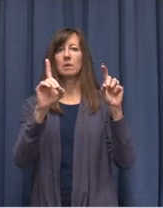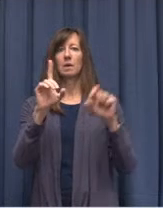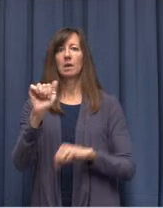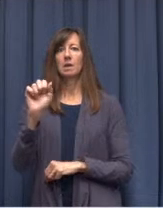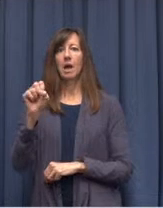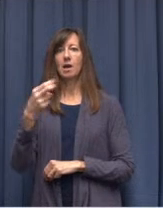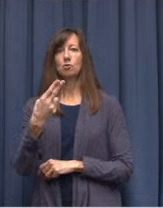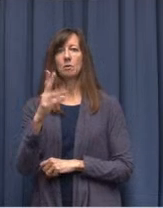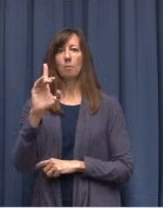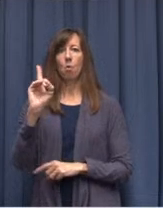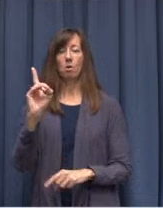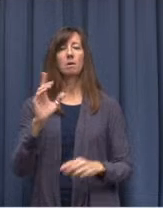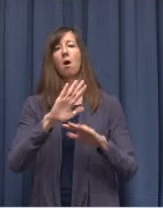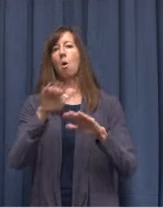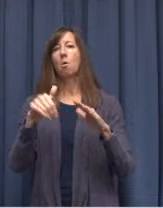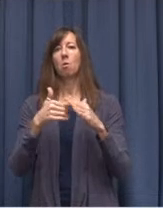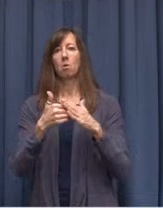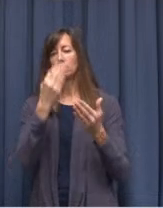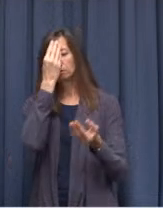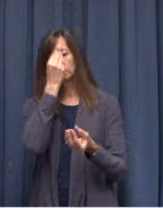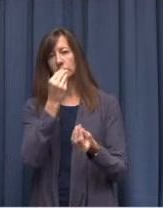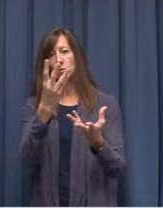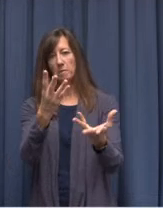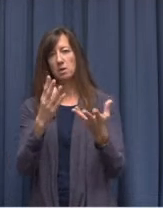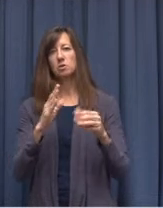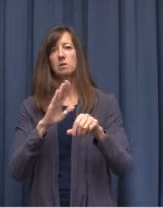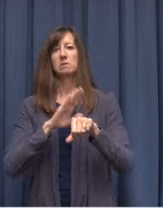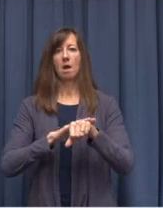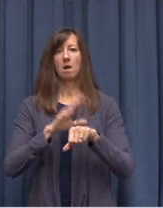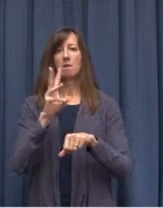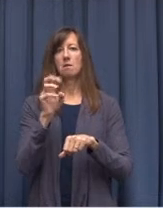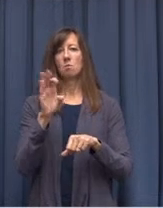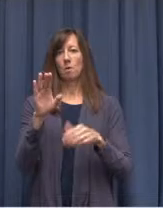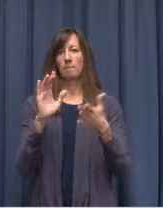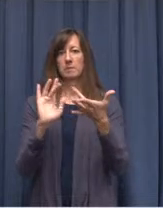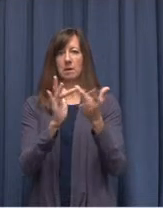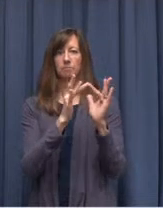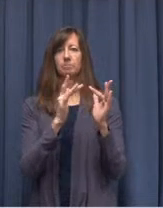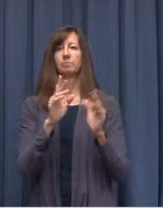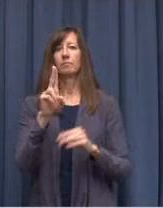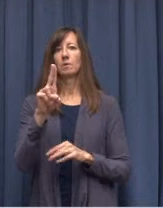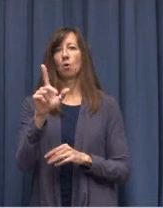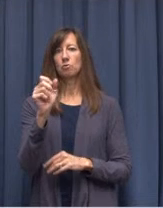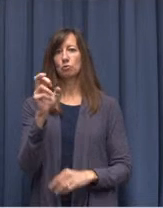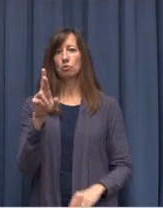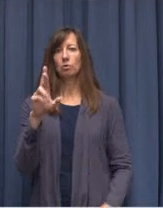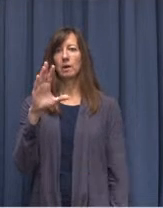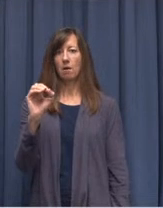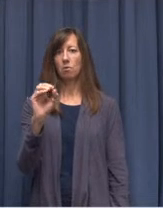always available to all of our residents on our COVID-19 dashboard. That's